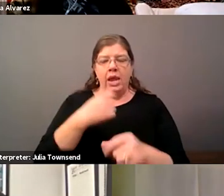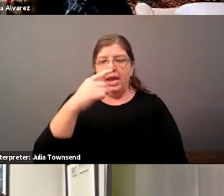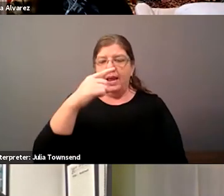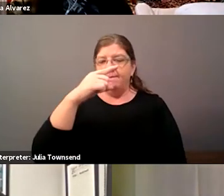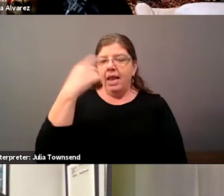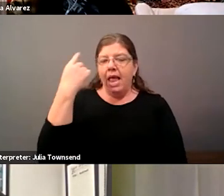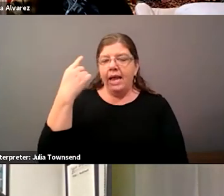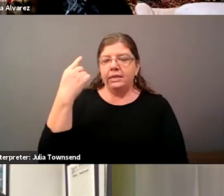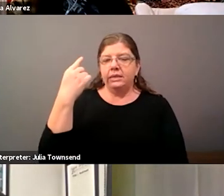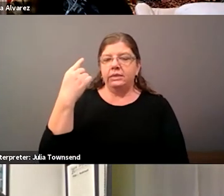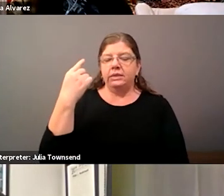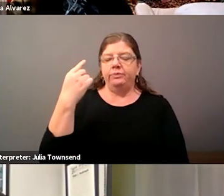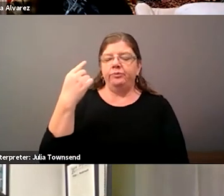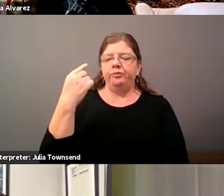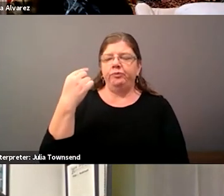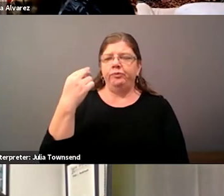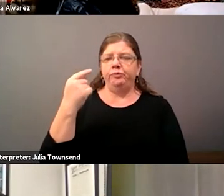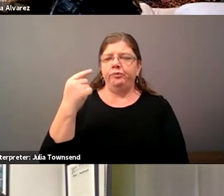uh